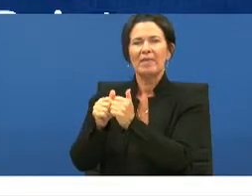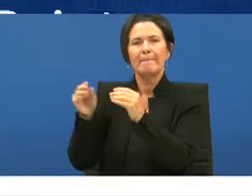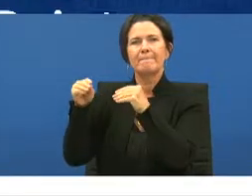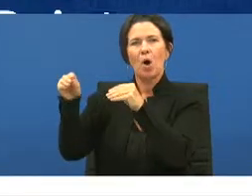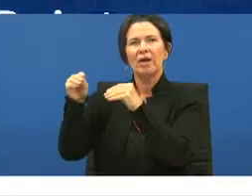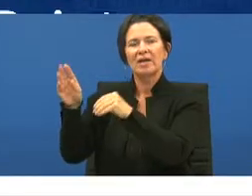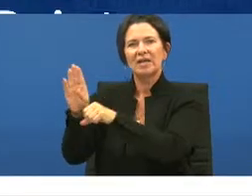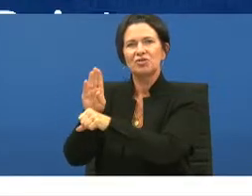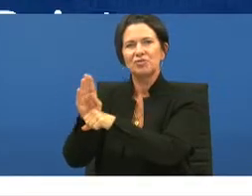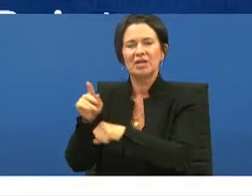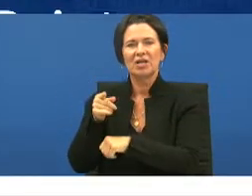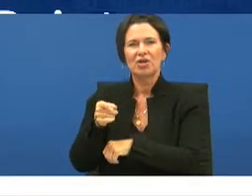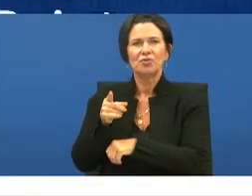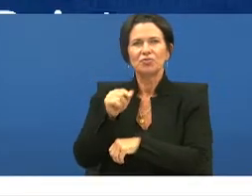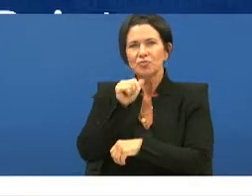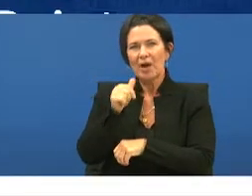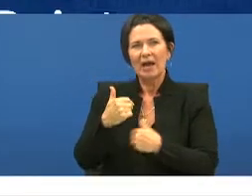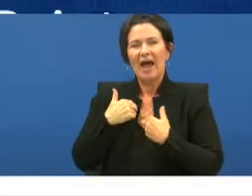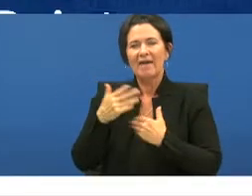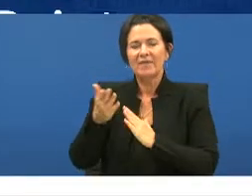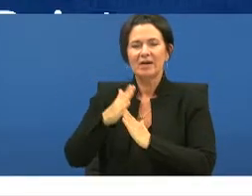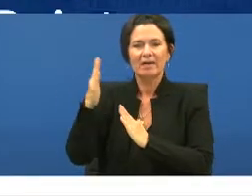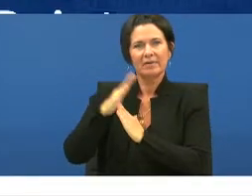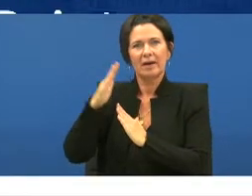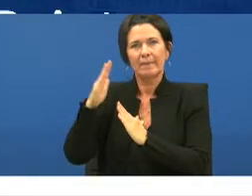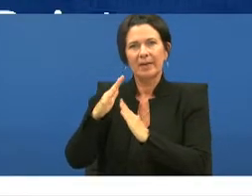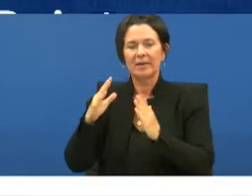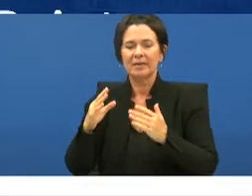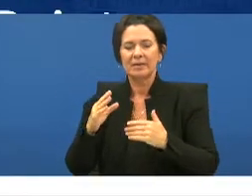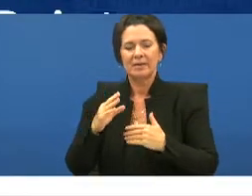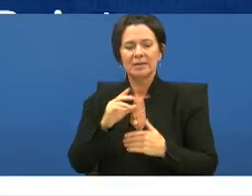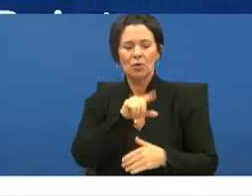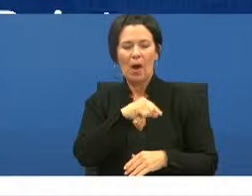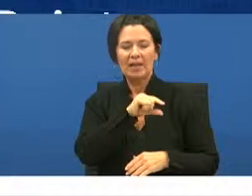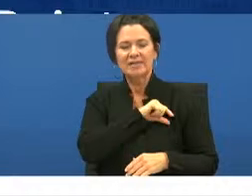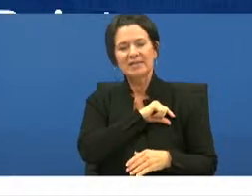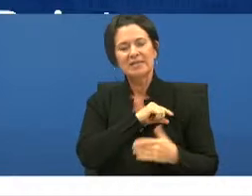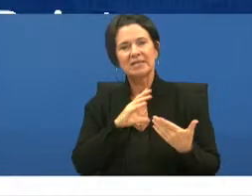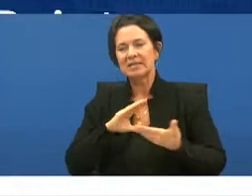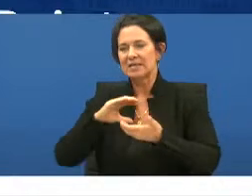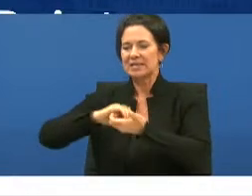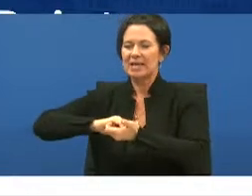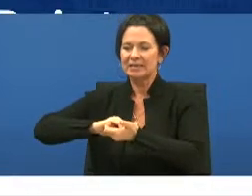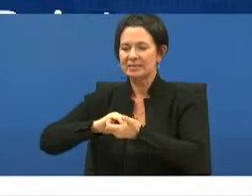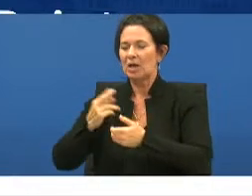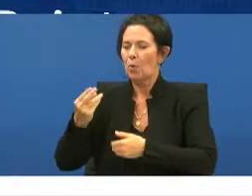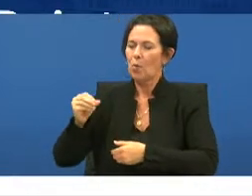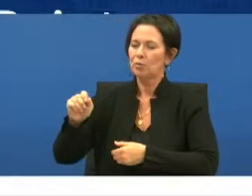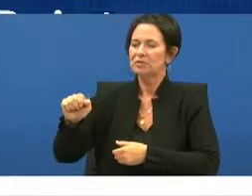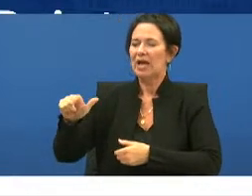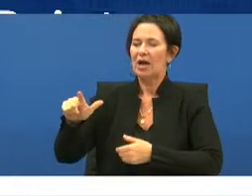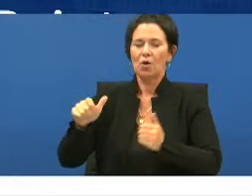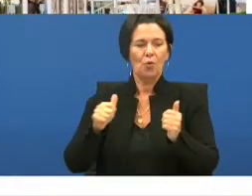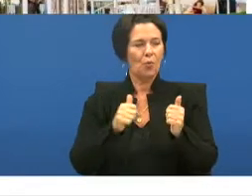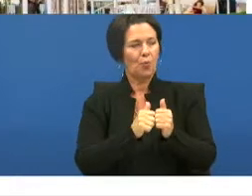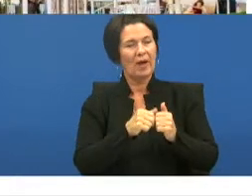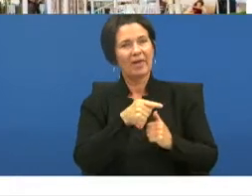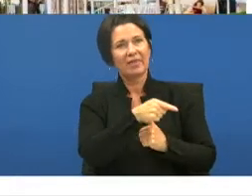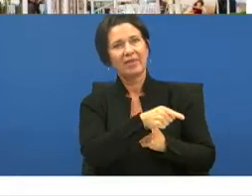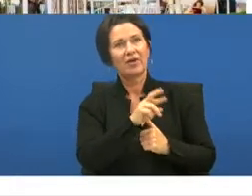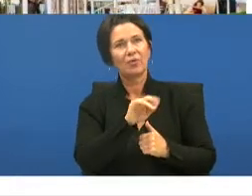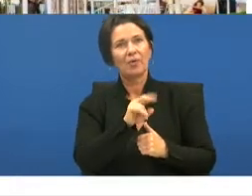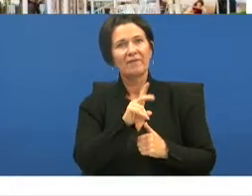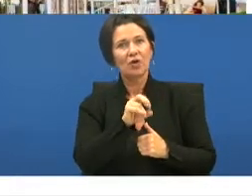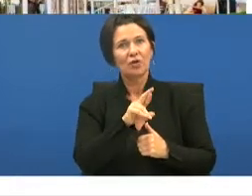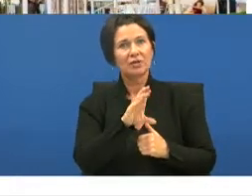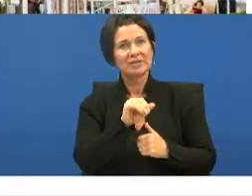not have a high quality connected headquarters hotel that has all of the required amenities and bells and